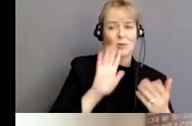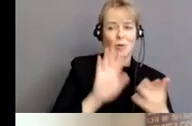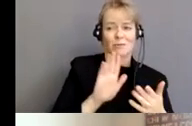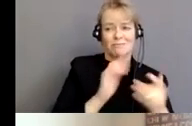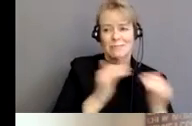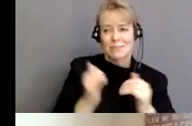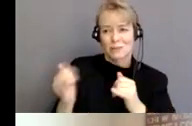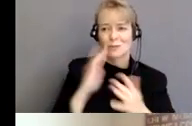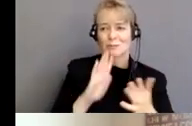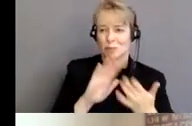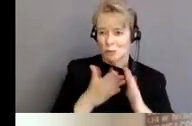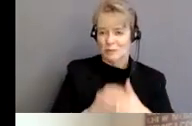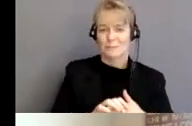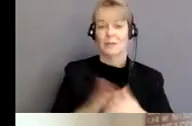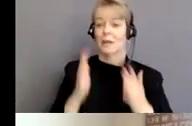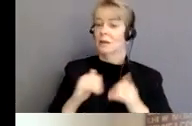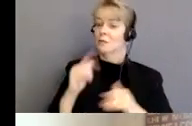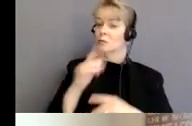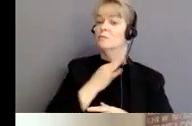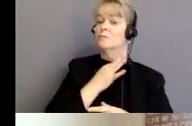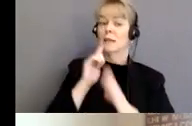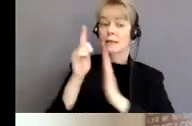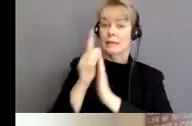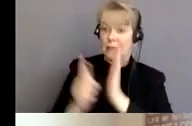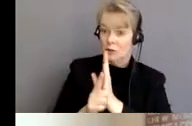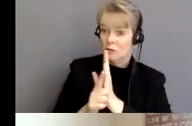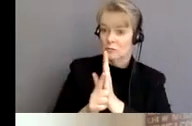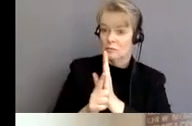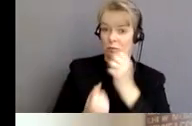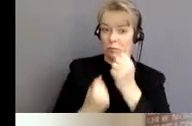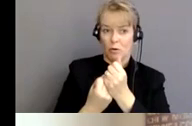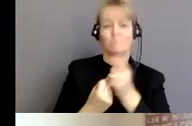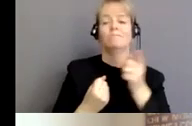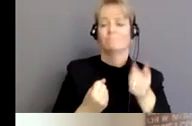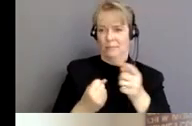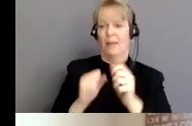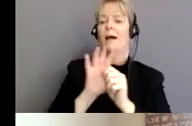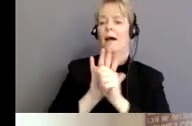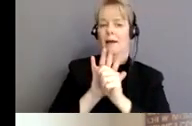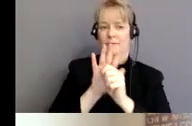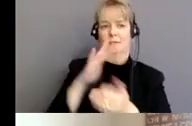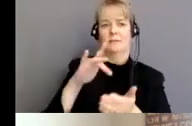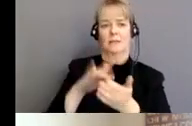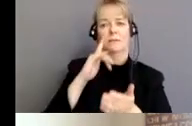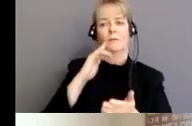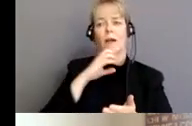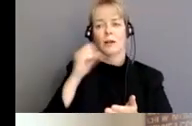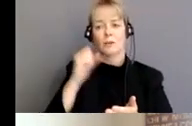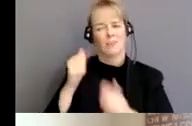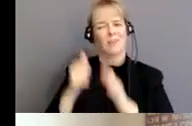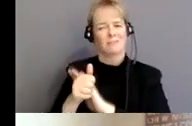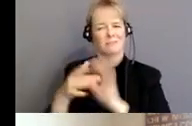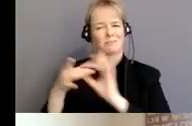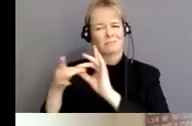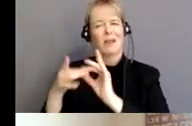for legal support, the Advocacy Center for the Elderly is a good resource. They're part of Legal Aid, so they operate the same